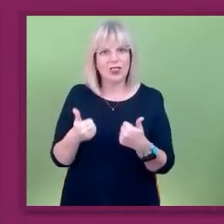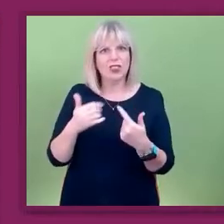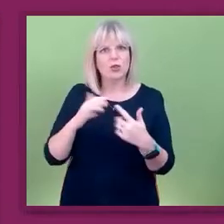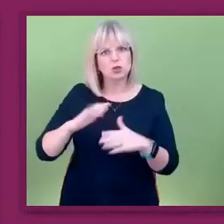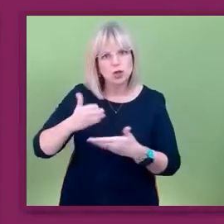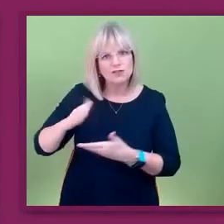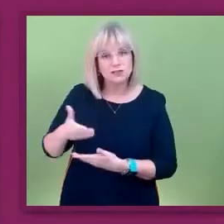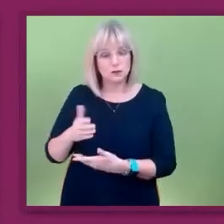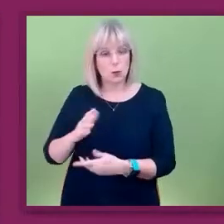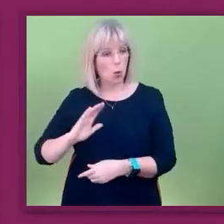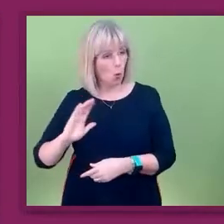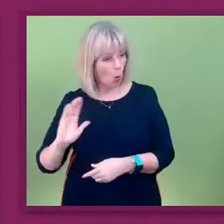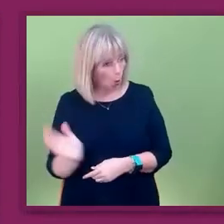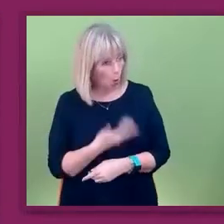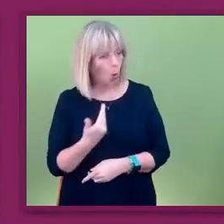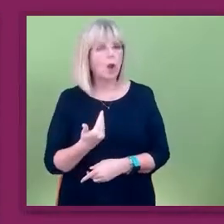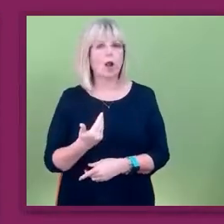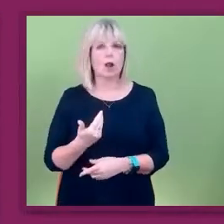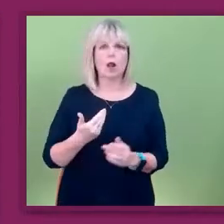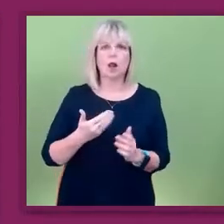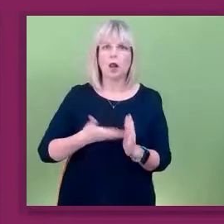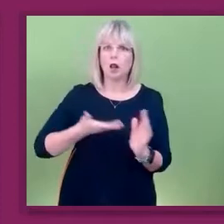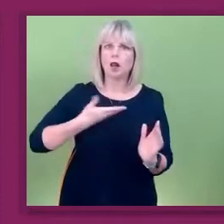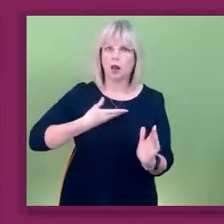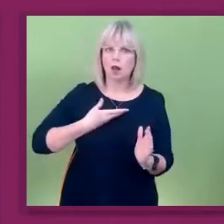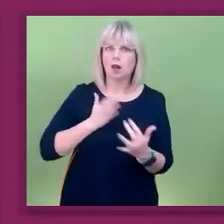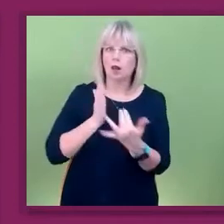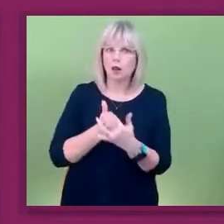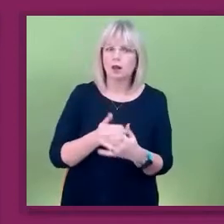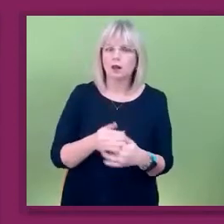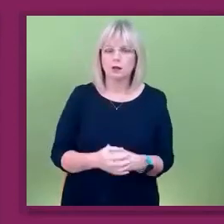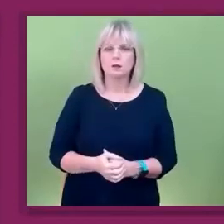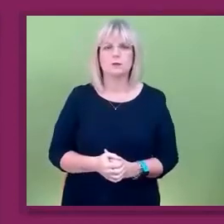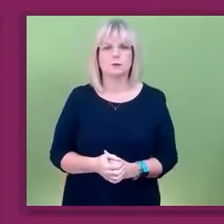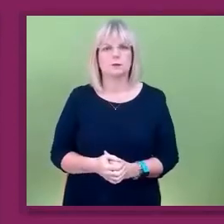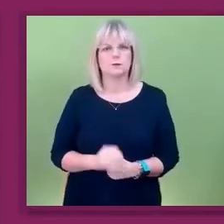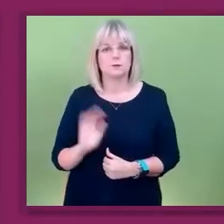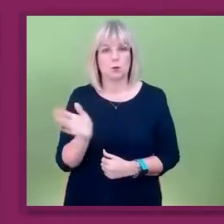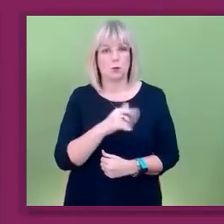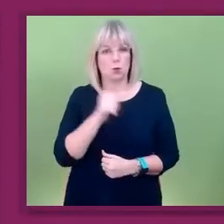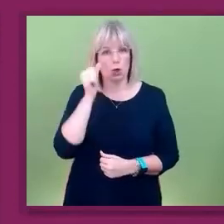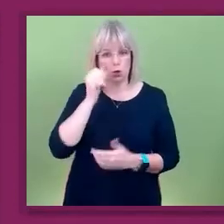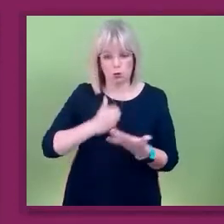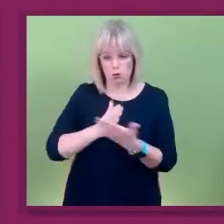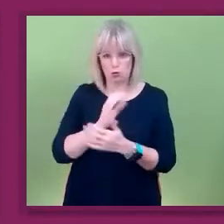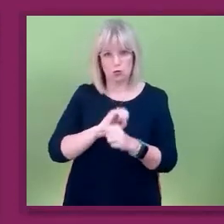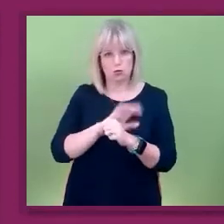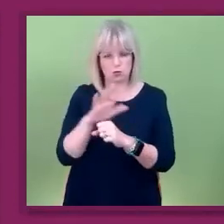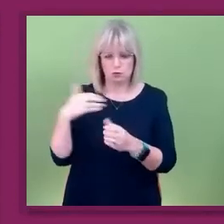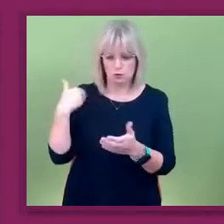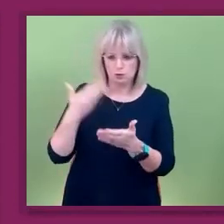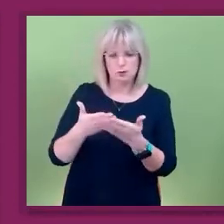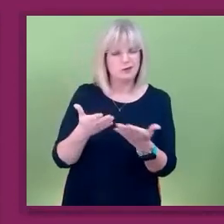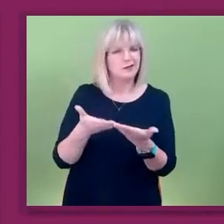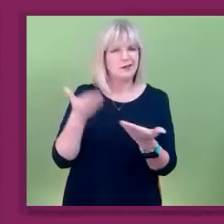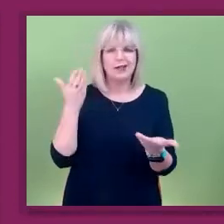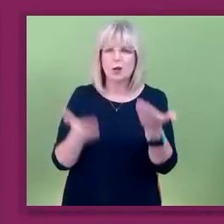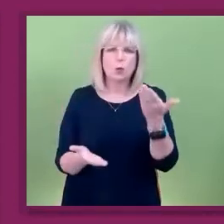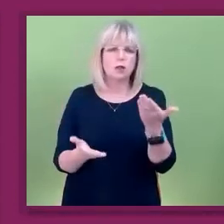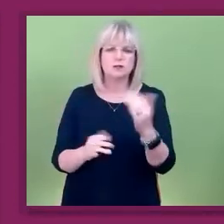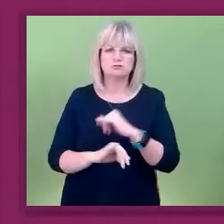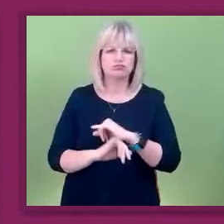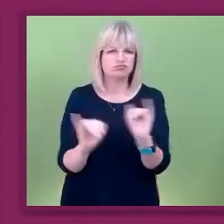We know that during this current crisis that huge inequalities have been opened up by it, but these are inequalities,